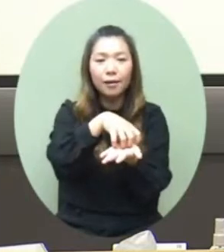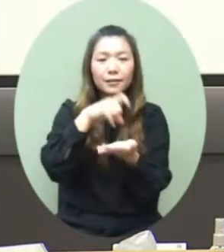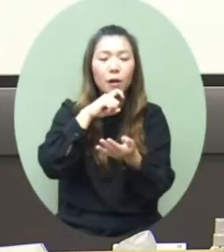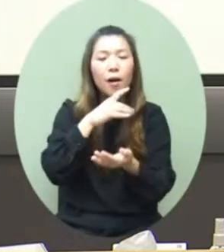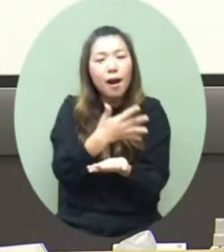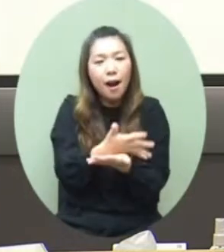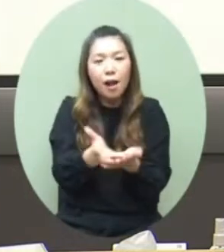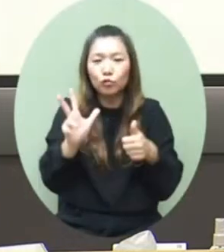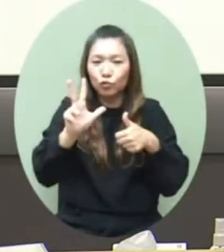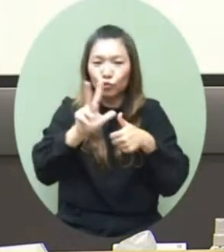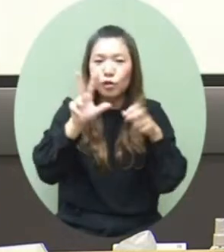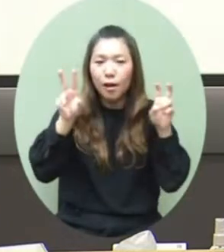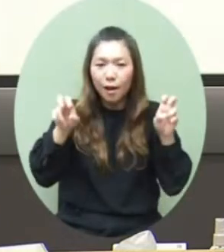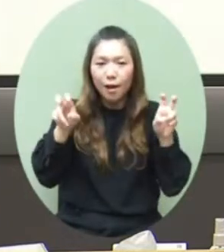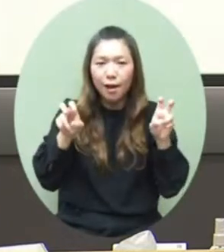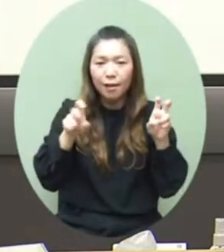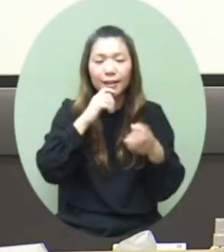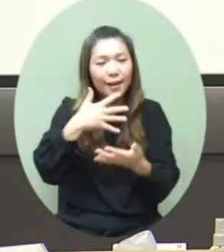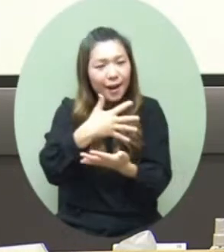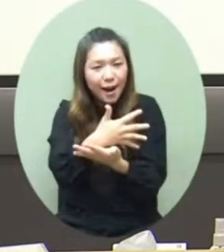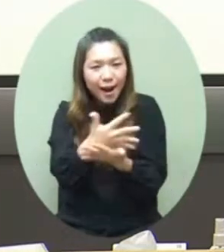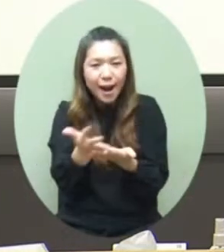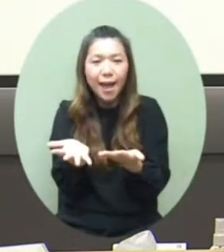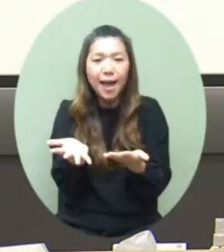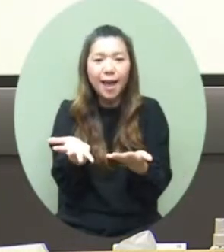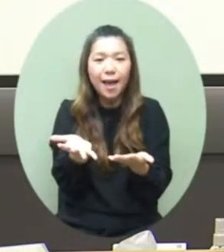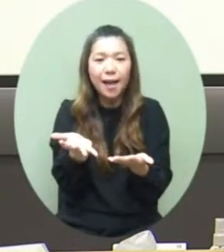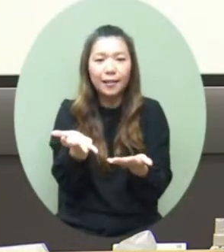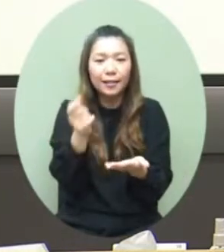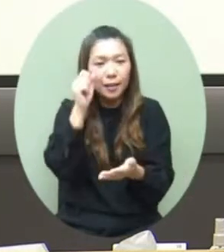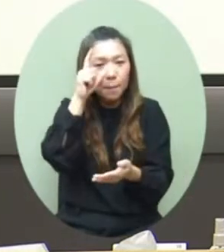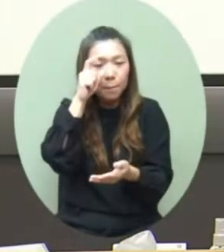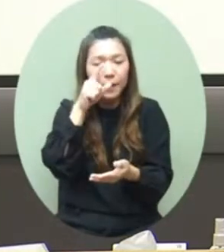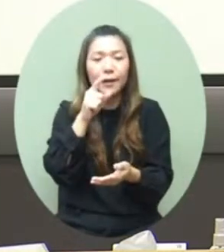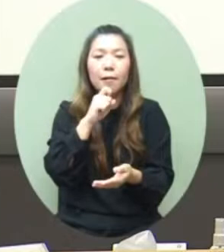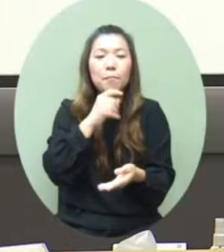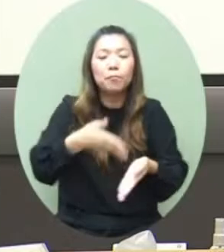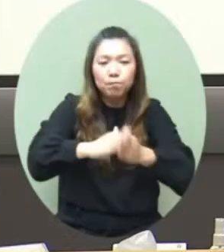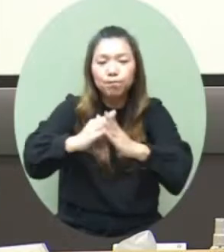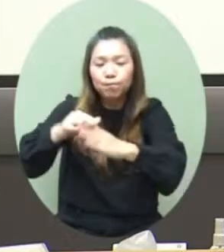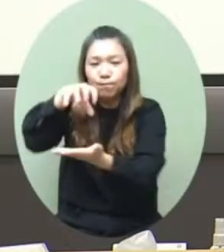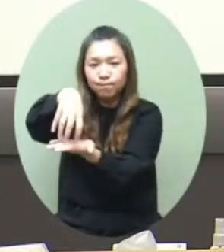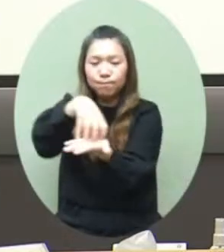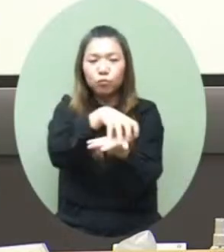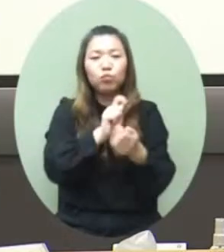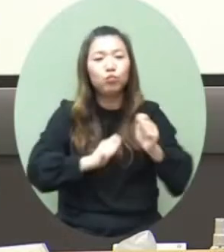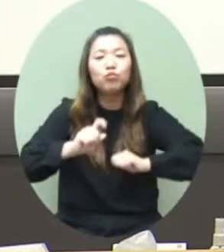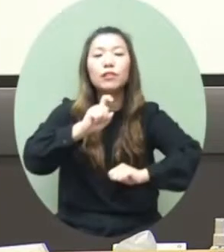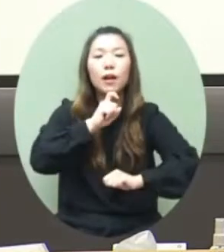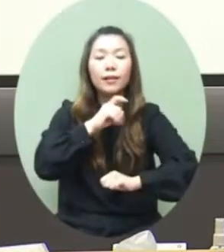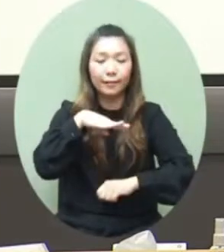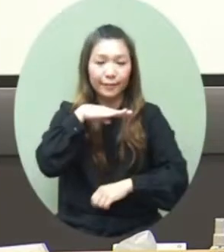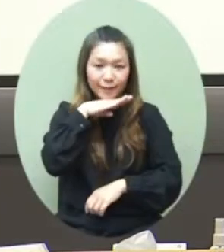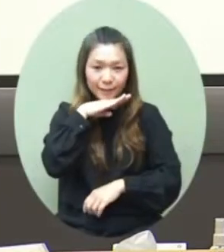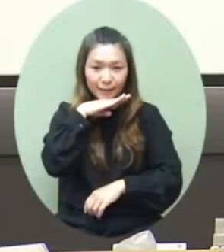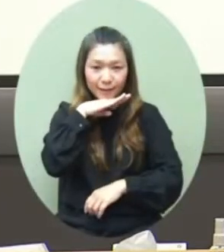free, and also in other districts. We also have